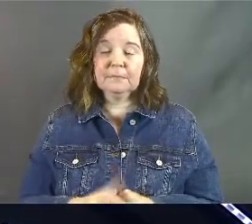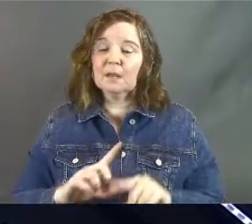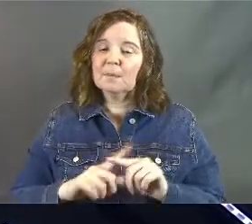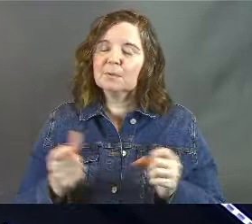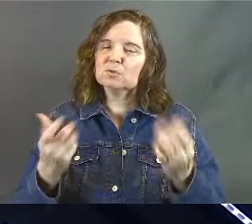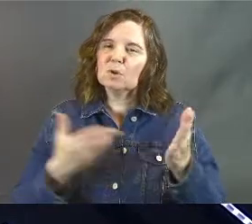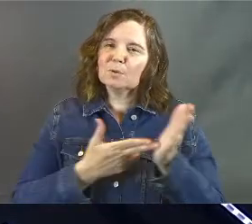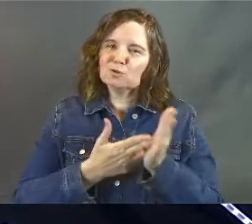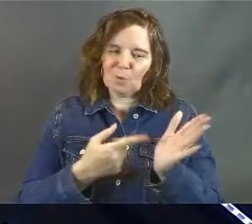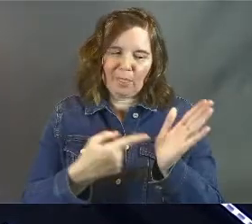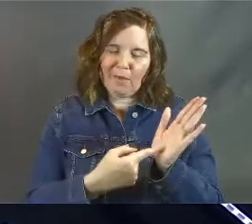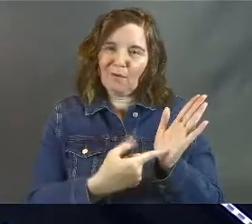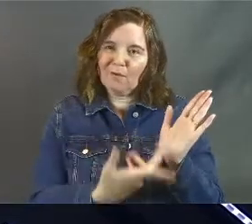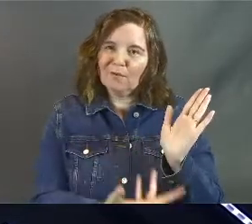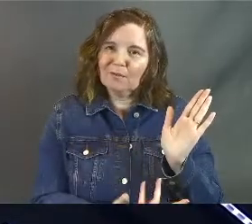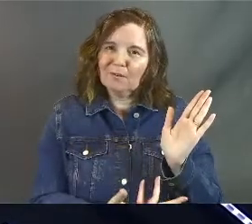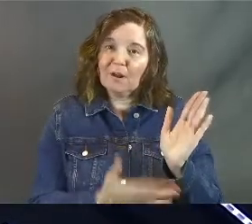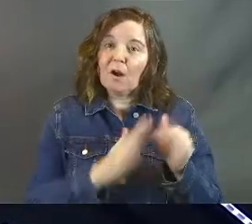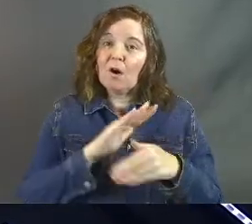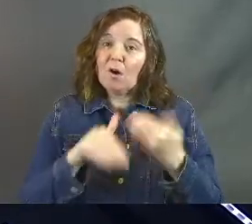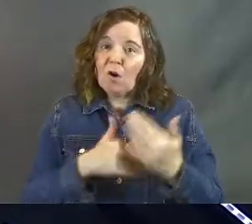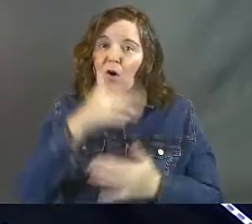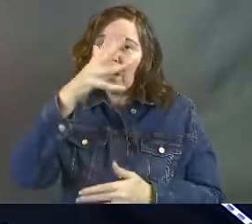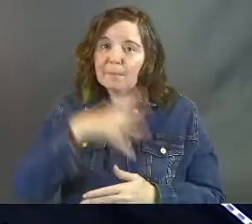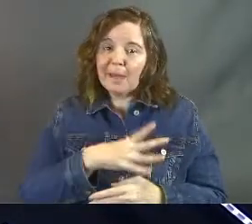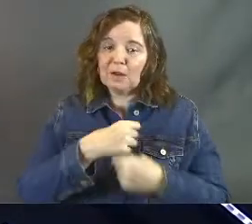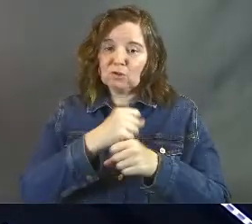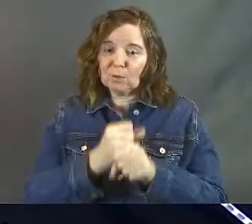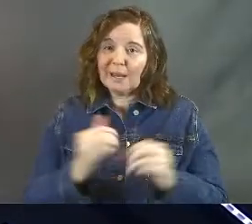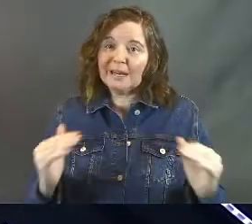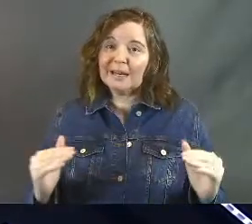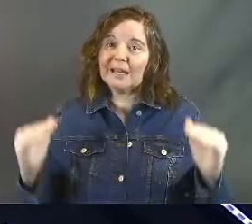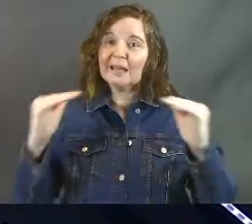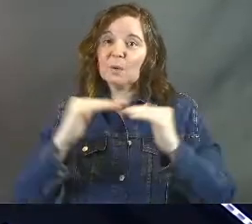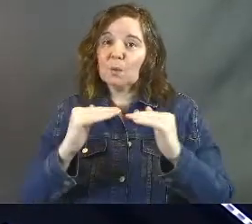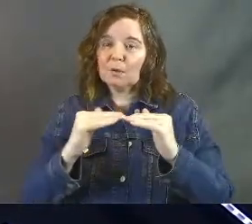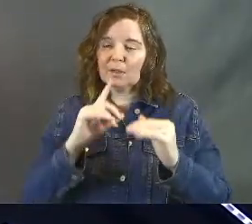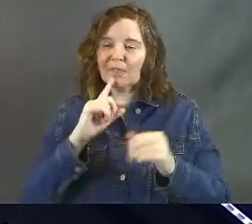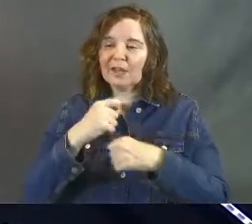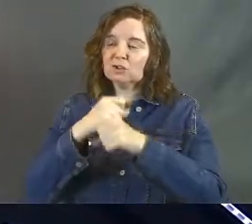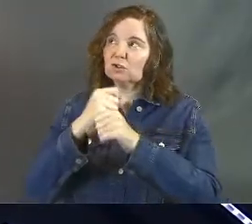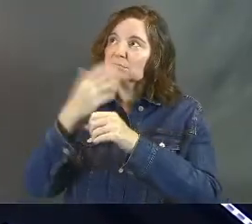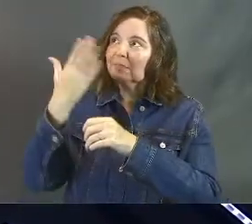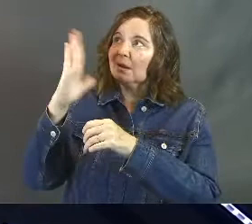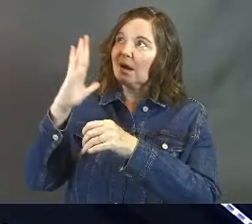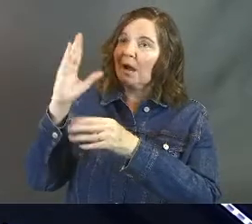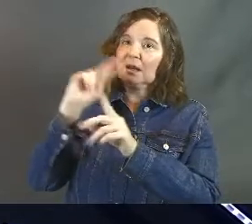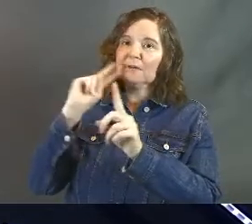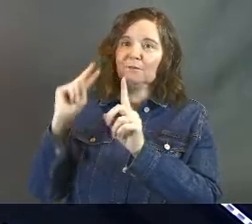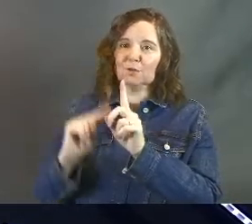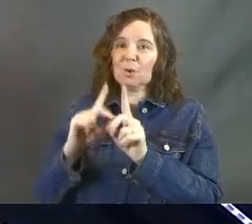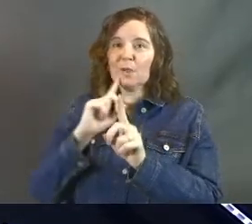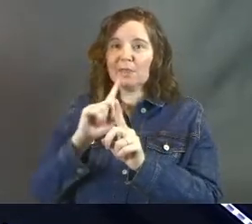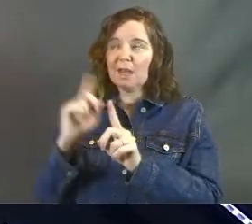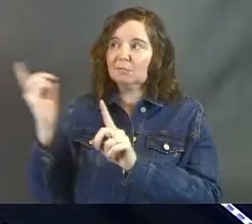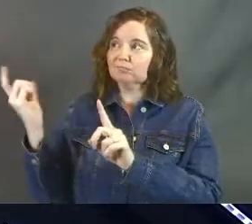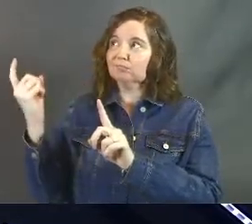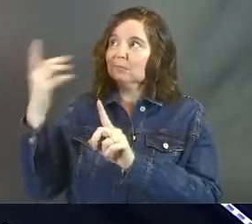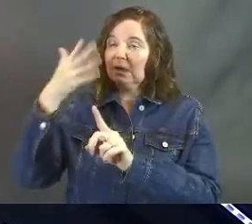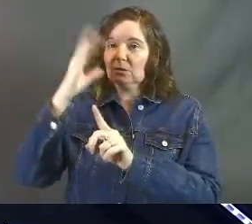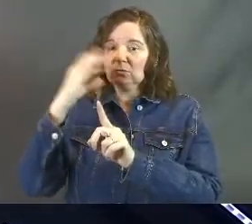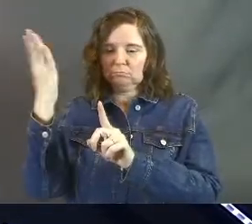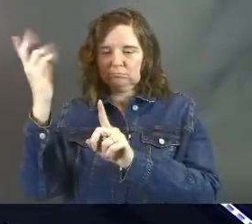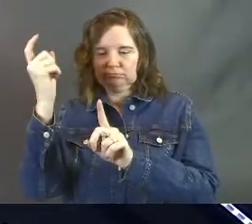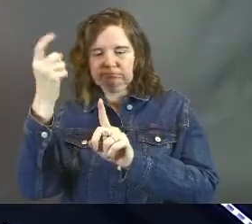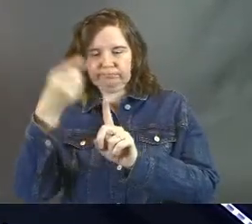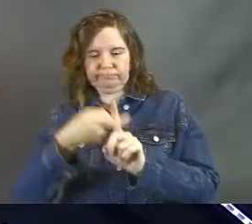But there's so much truth there. All men are created equal. There's a creator in view. They are endowed by their creator